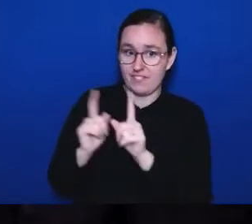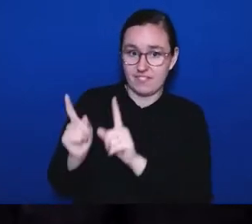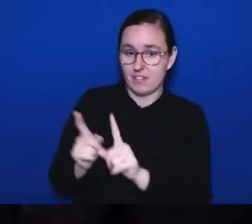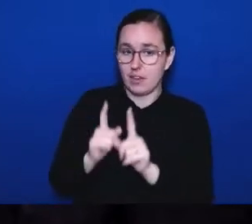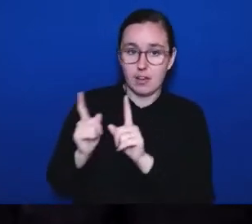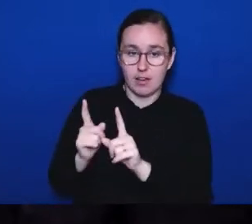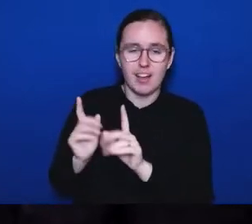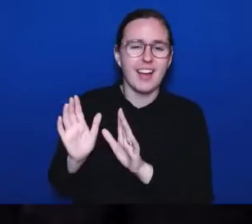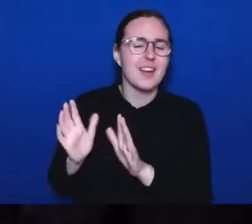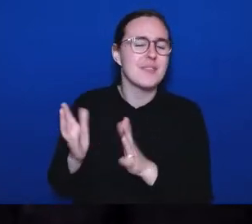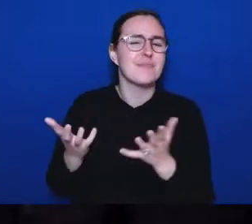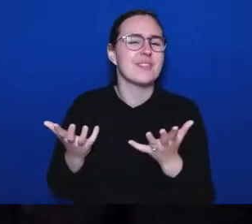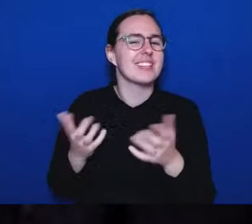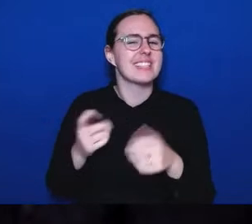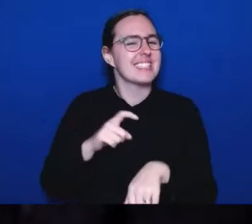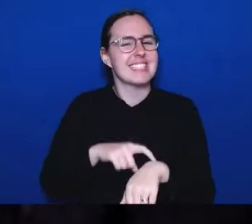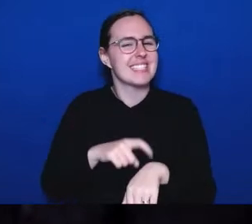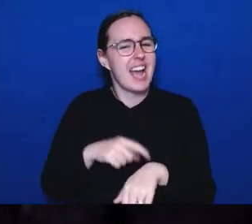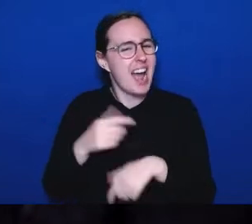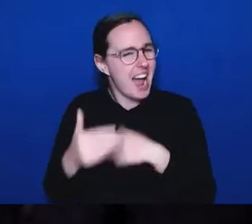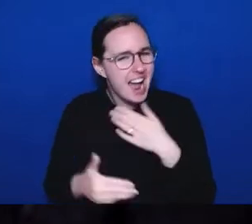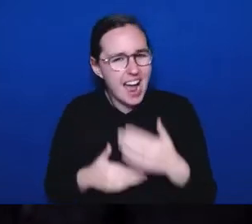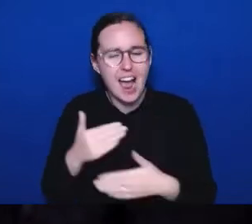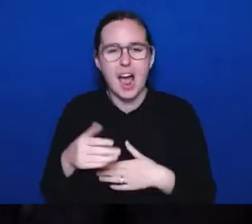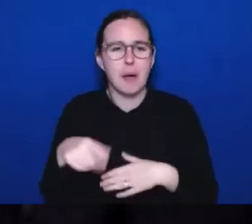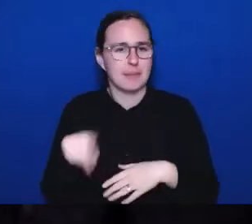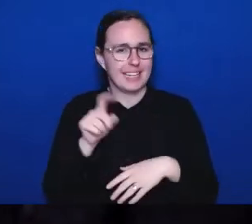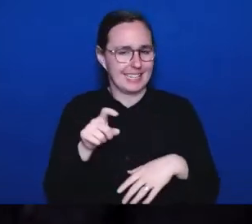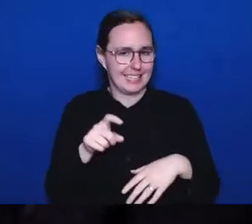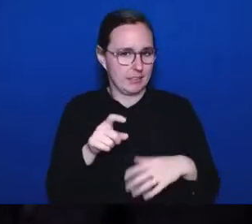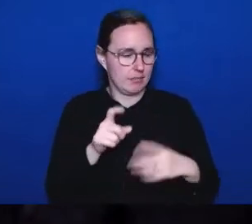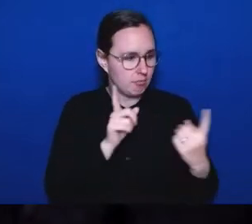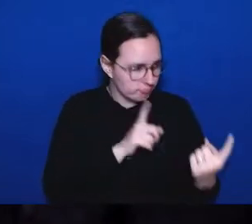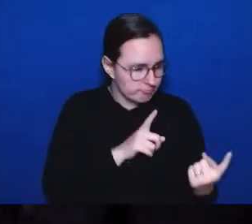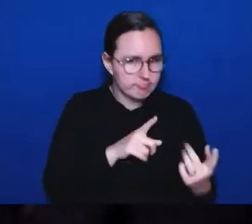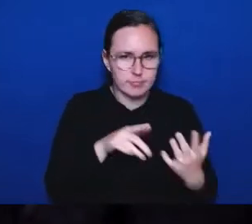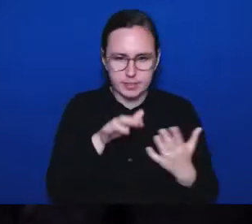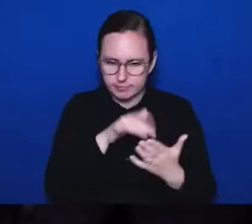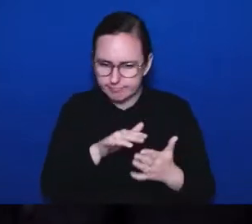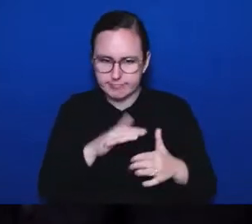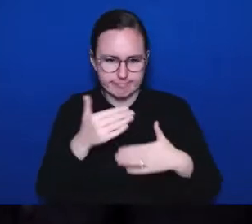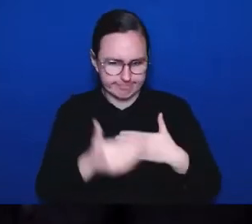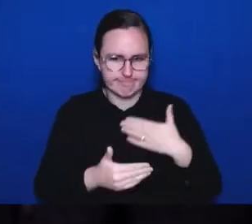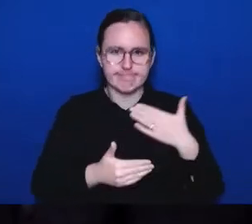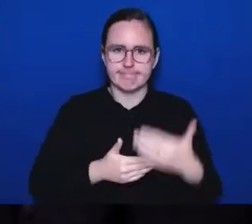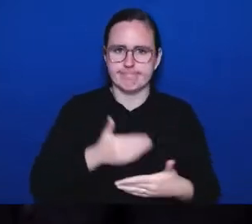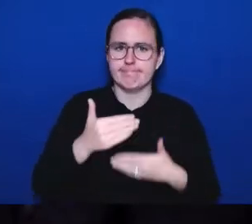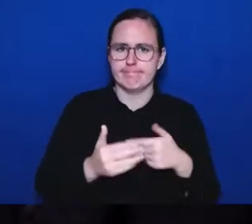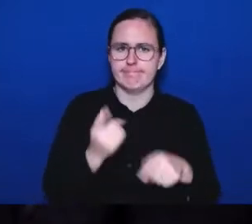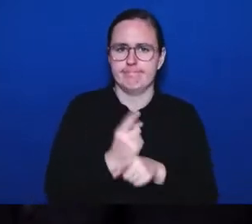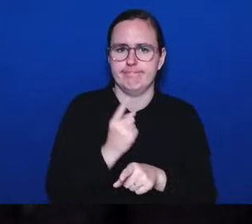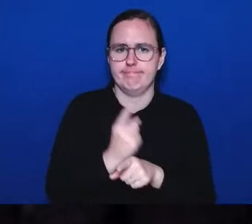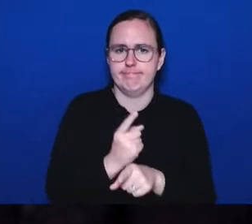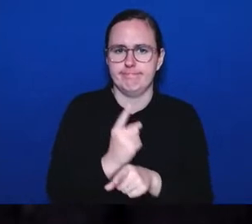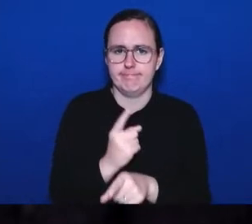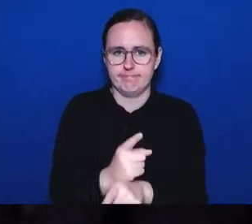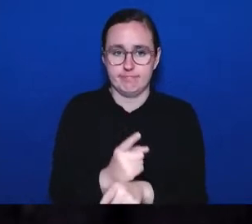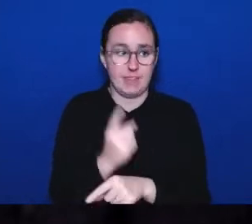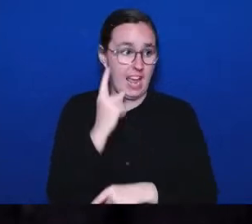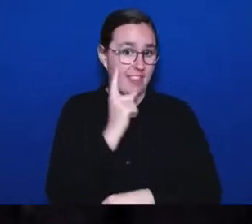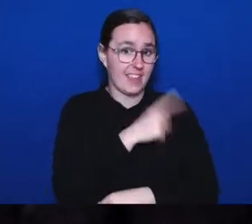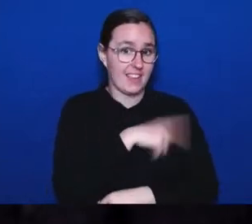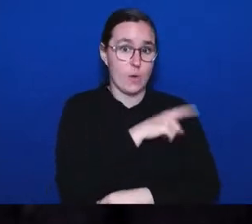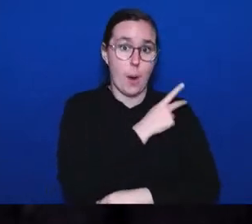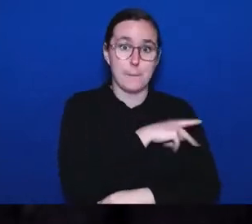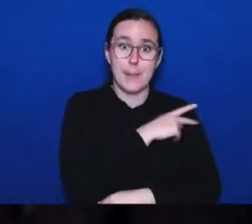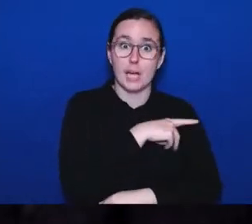break or allowing the capacity to change. So really a renewed sense of hope and optimism that